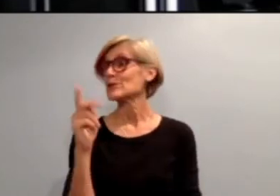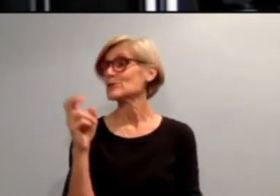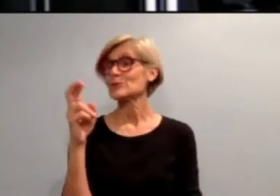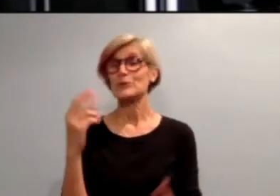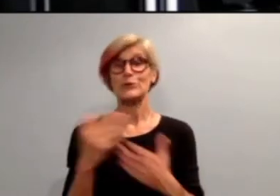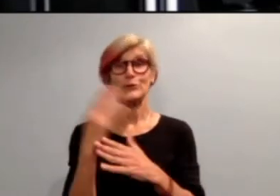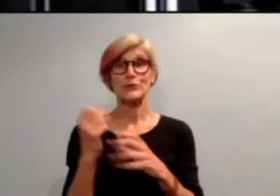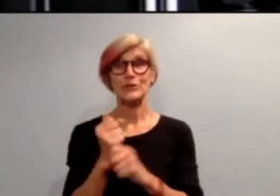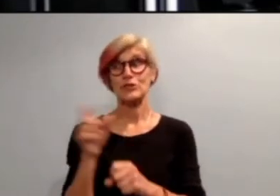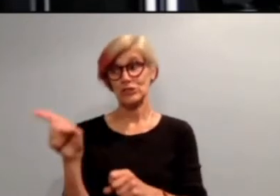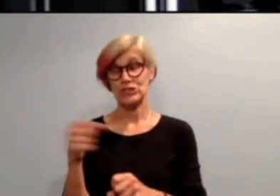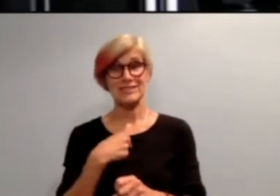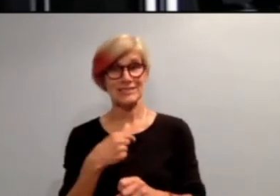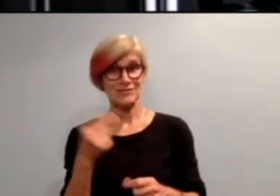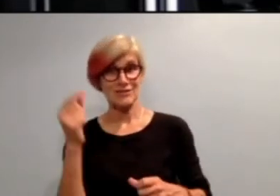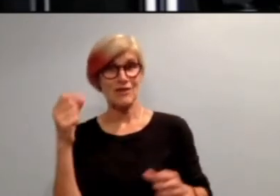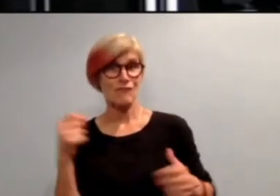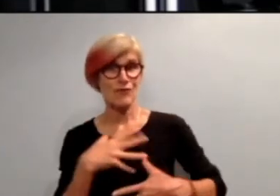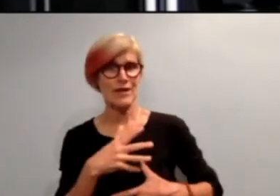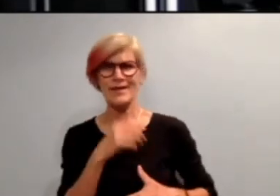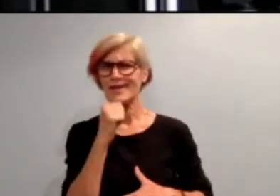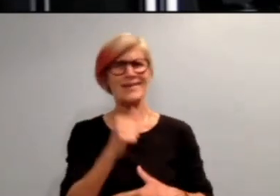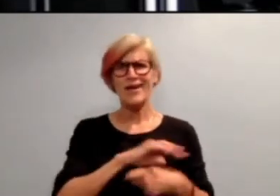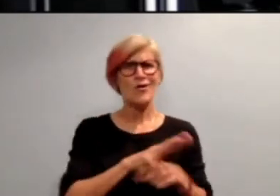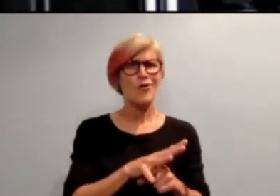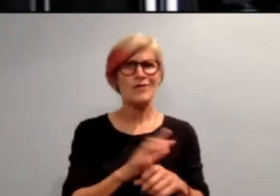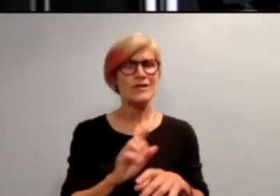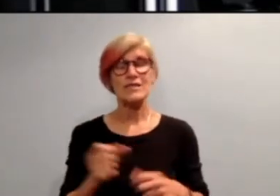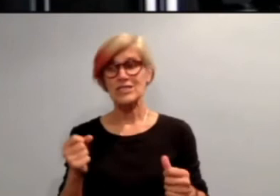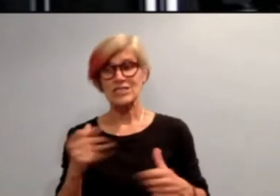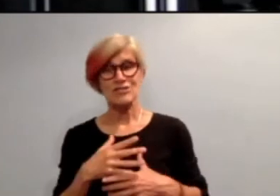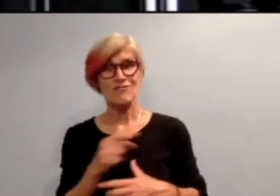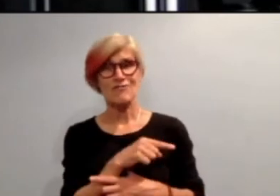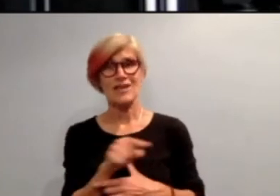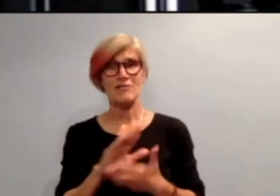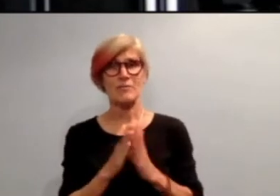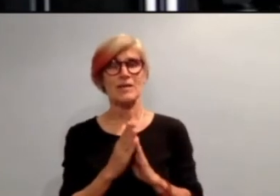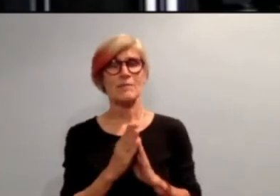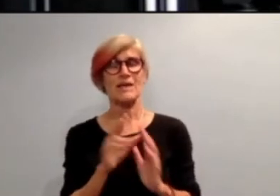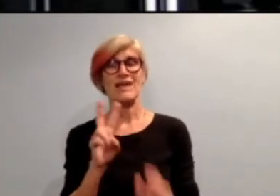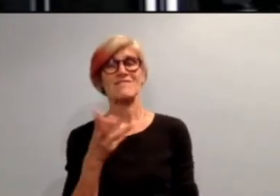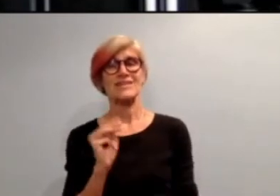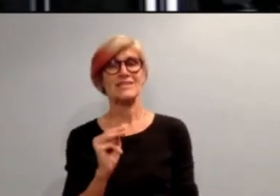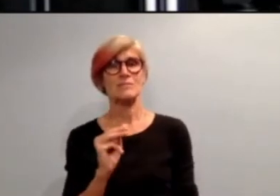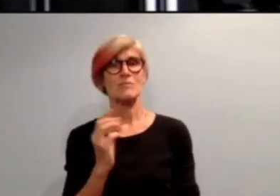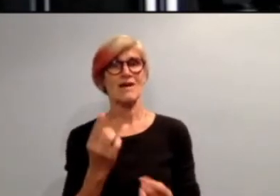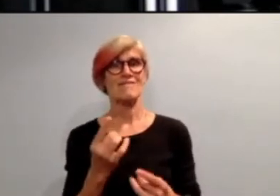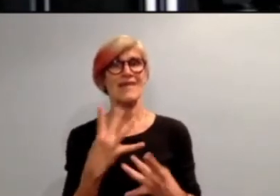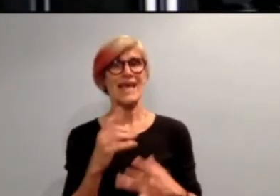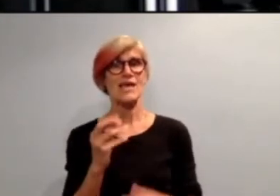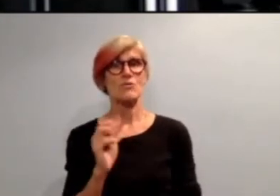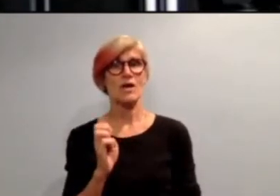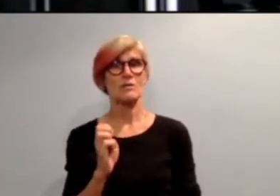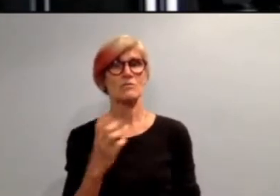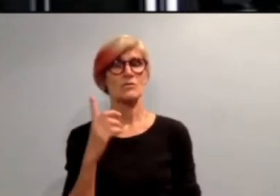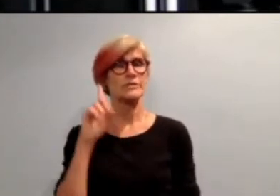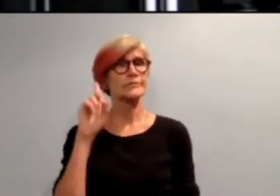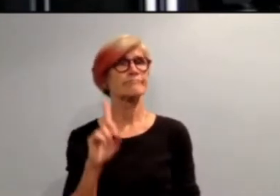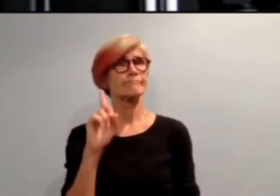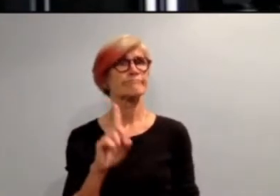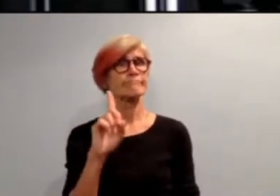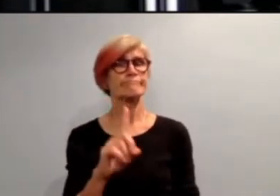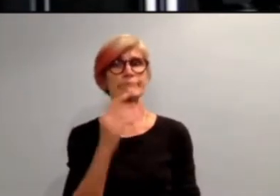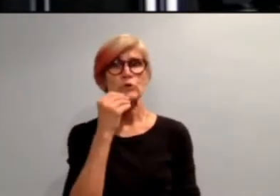from contracting the COVID virus, but that she was afraid of becoming a victim of a hate crime while simply going to the grocery